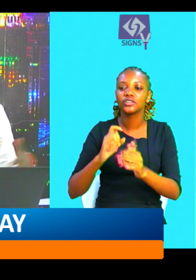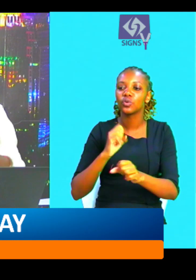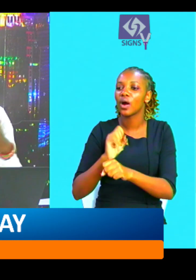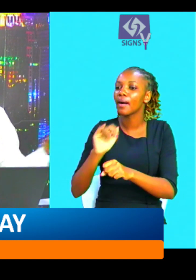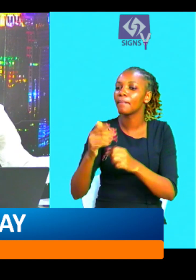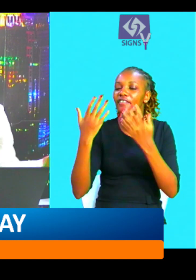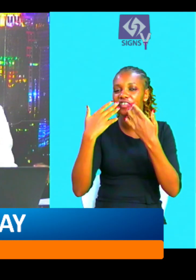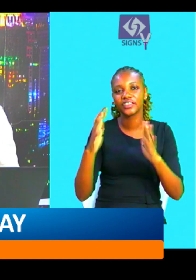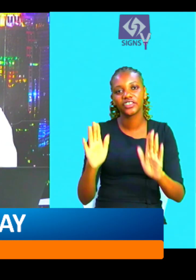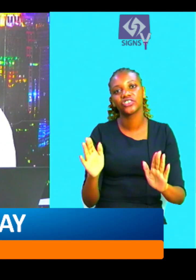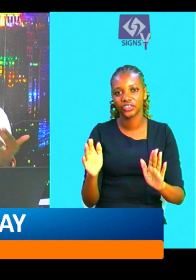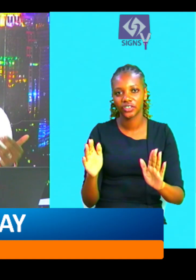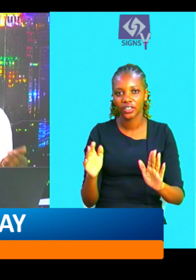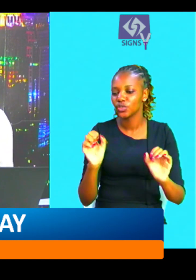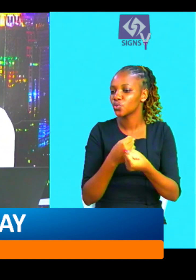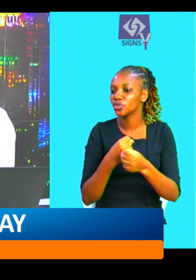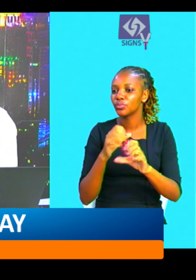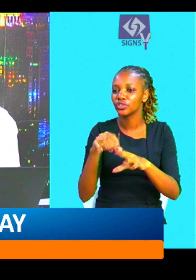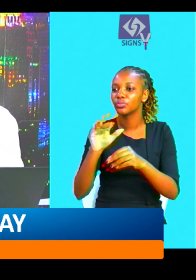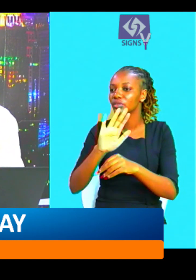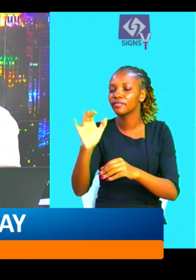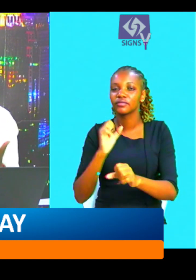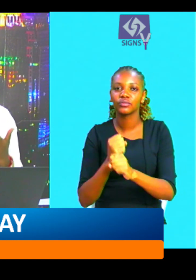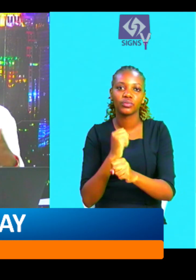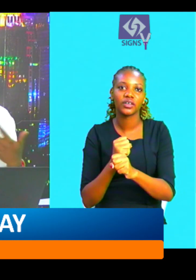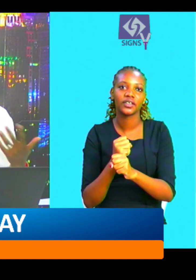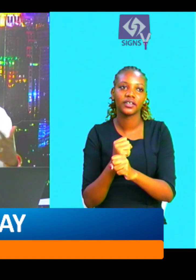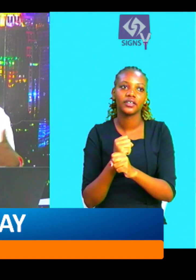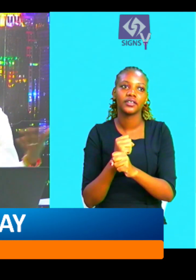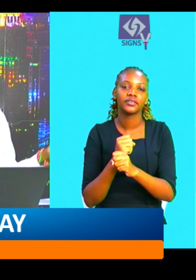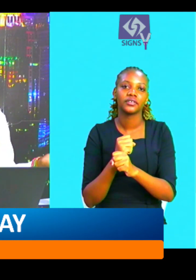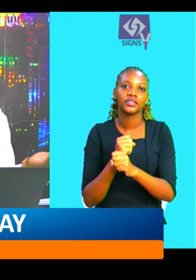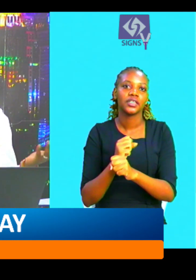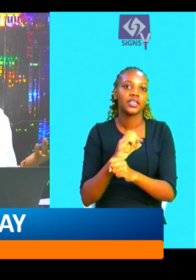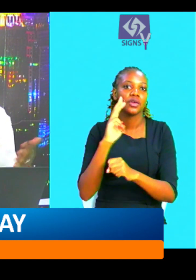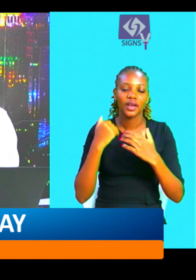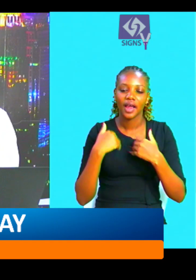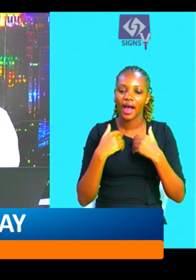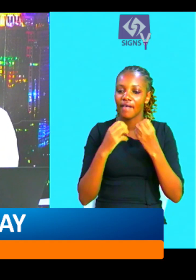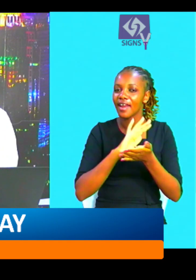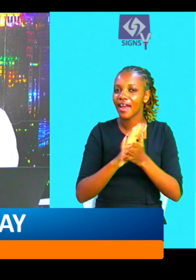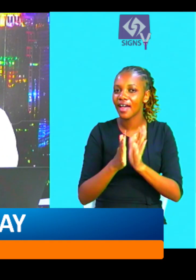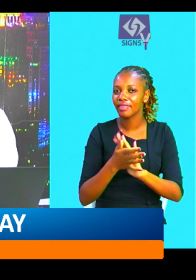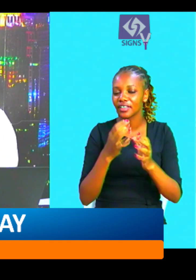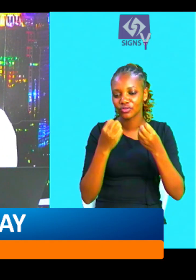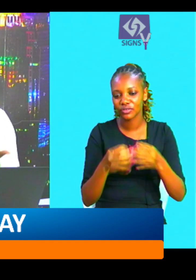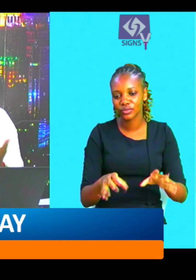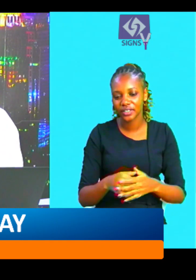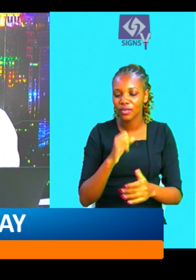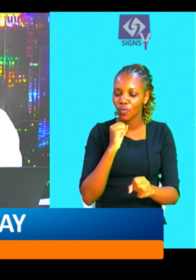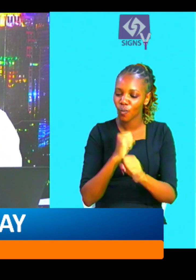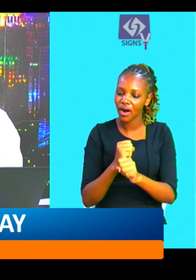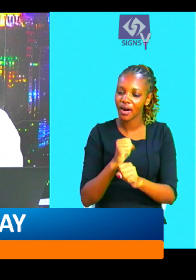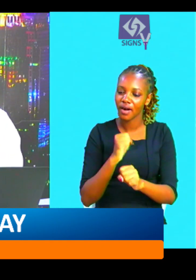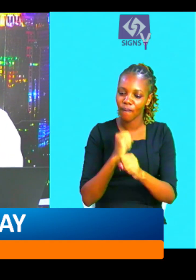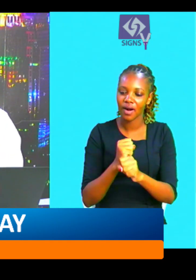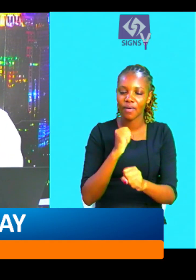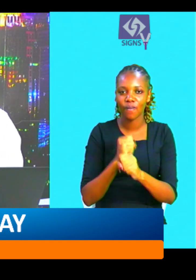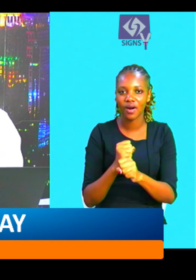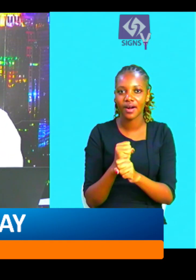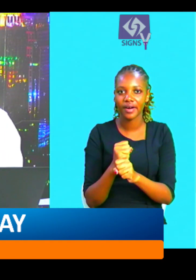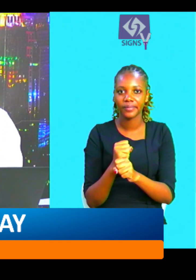Cabinet Secretary, Trade and Investments, he stays put? I'm not sure. That's 50-50. You know,